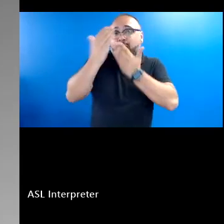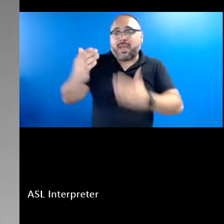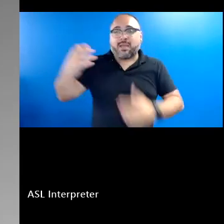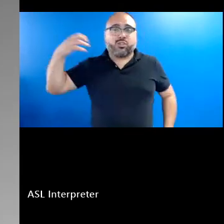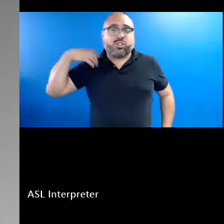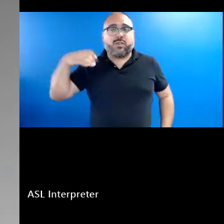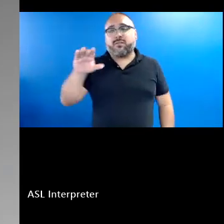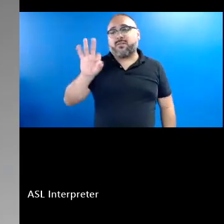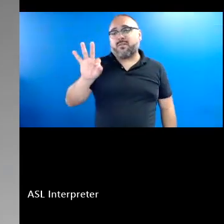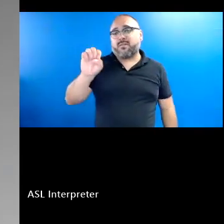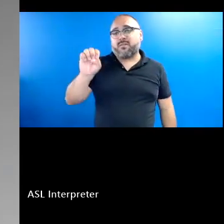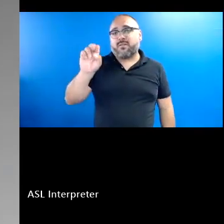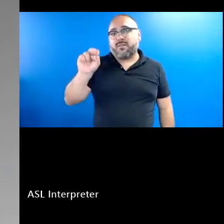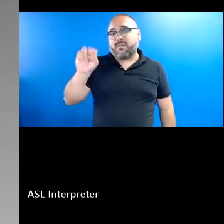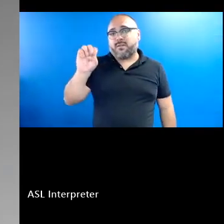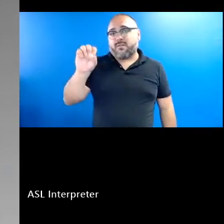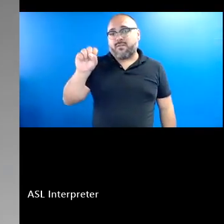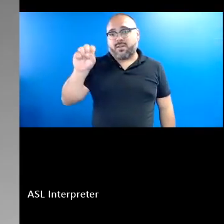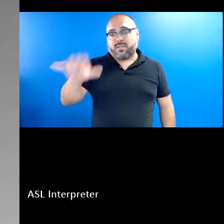important message and their continued partnership.